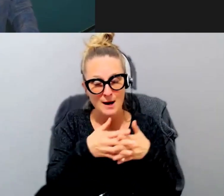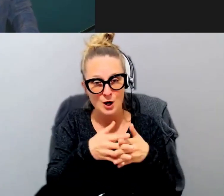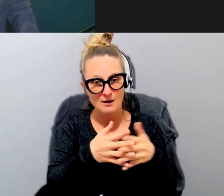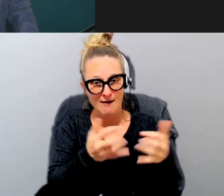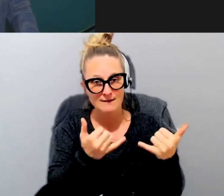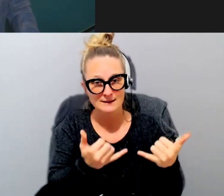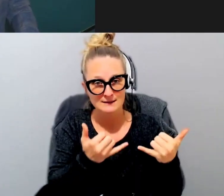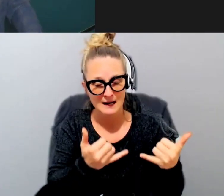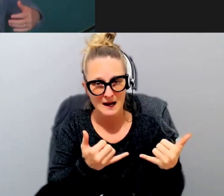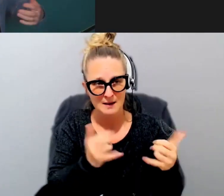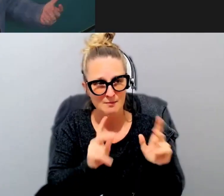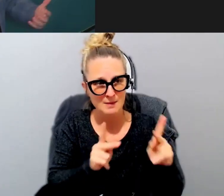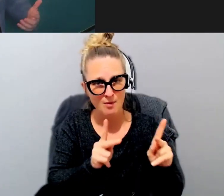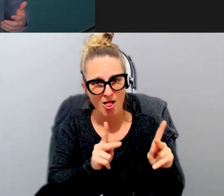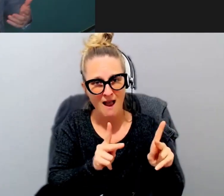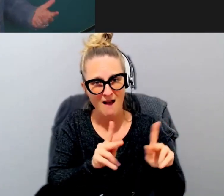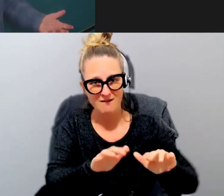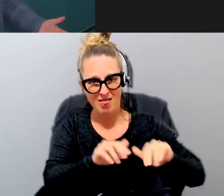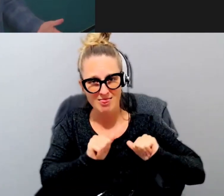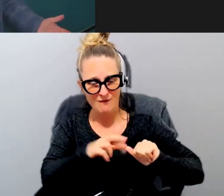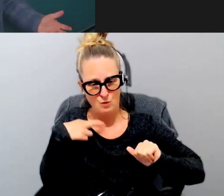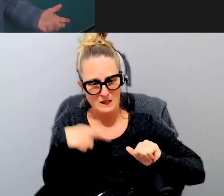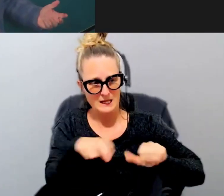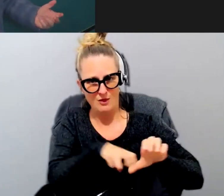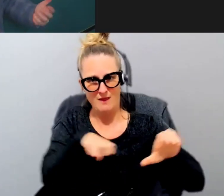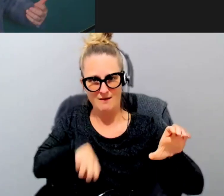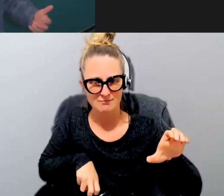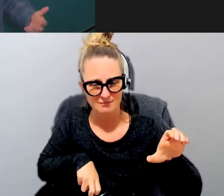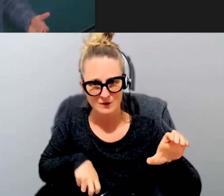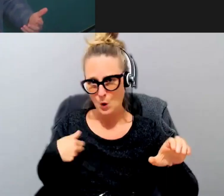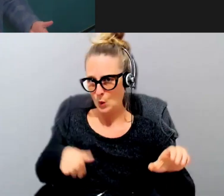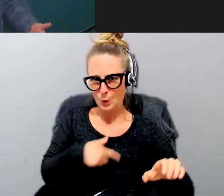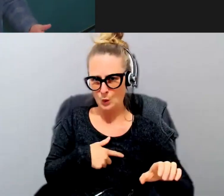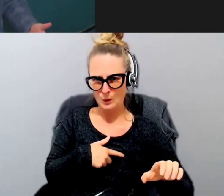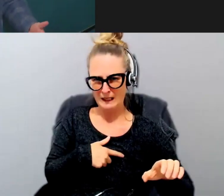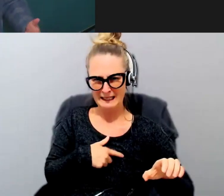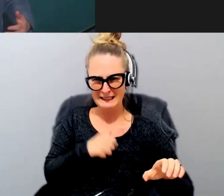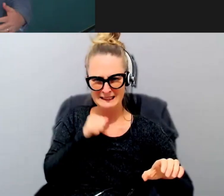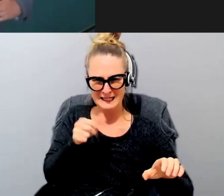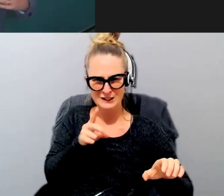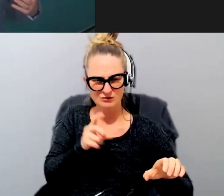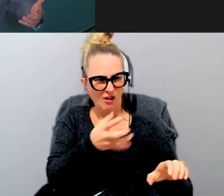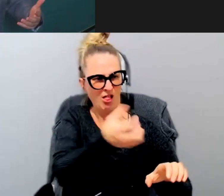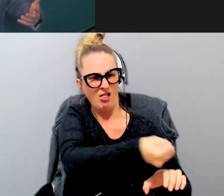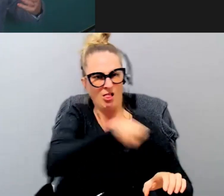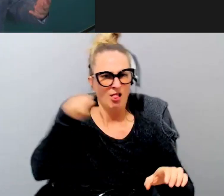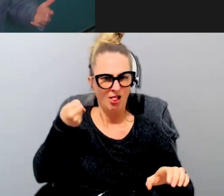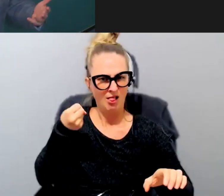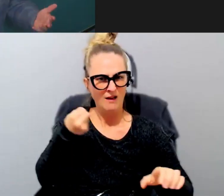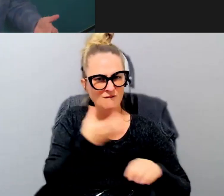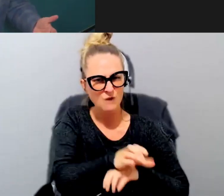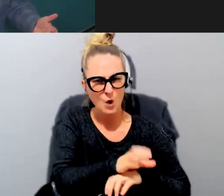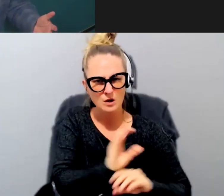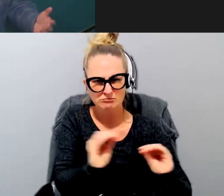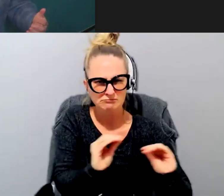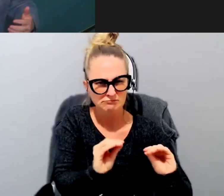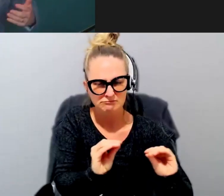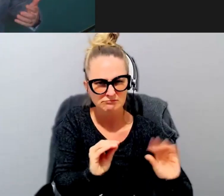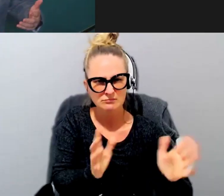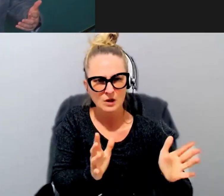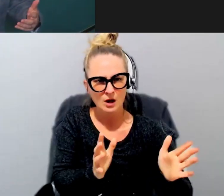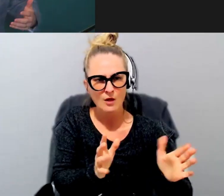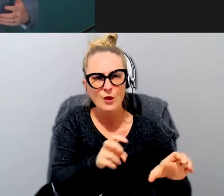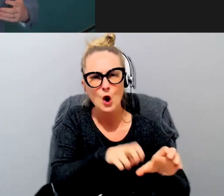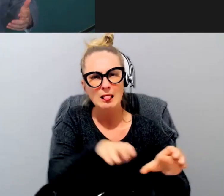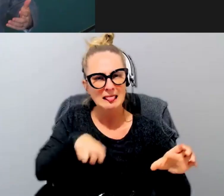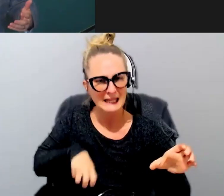left religion. Like, we didn't do that. We didn't pull them out of religion. They are leaving organized religion, and they're